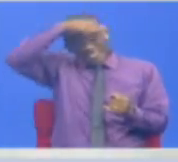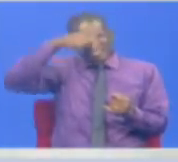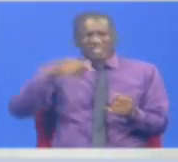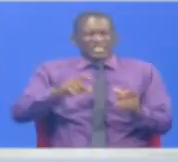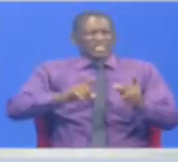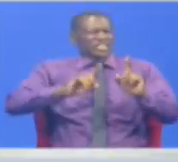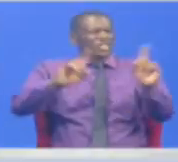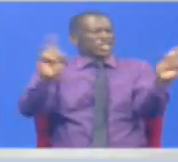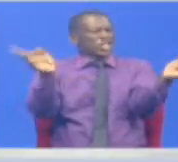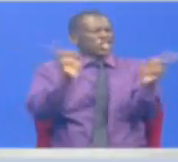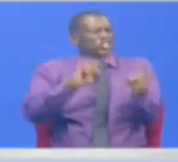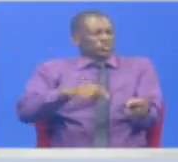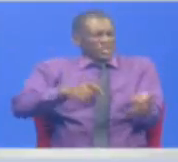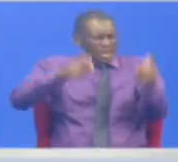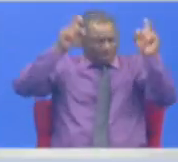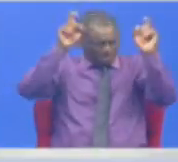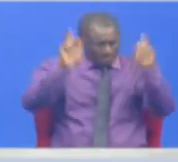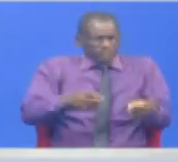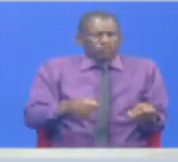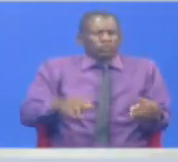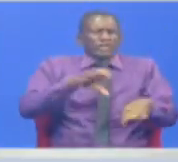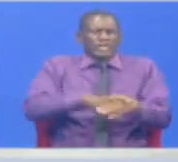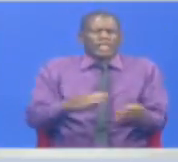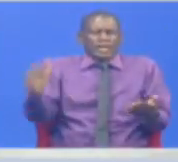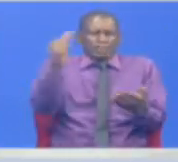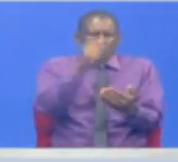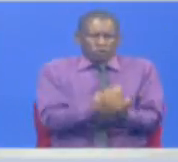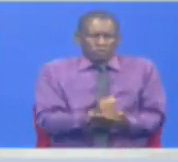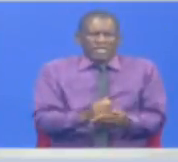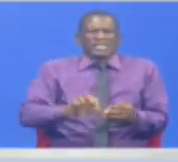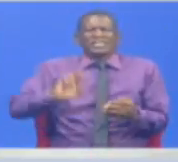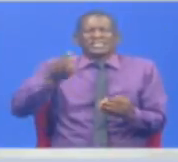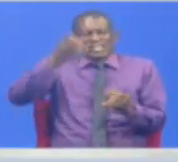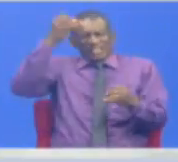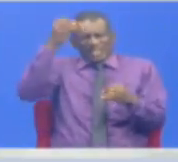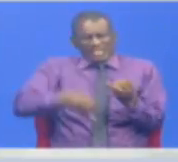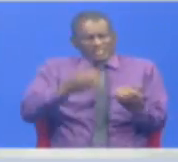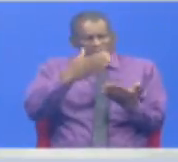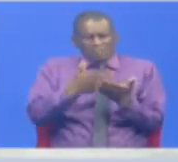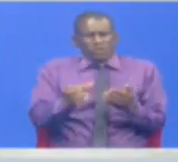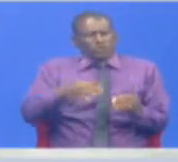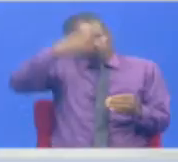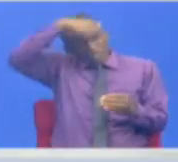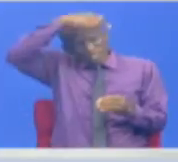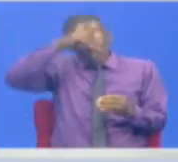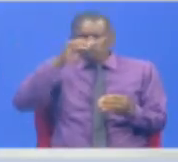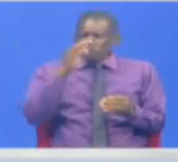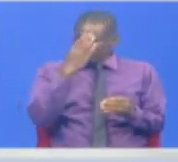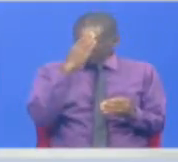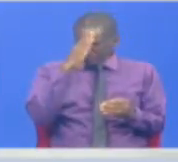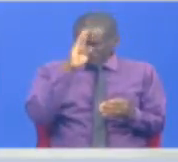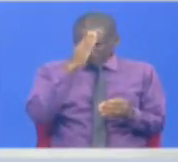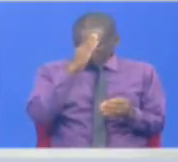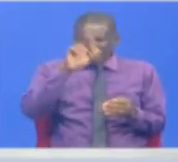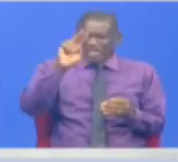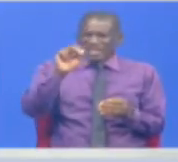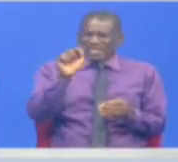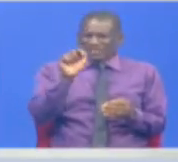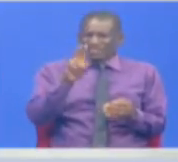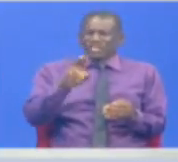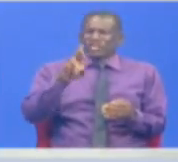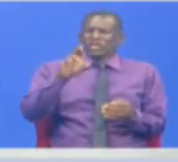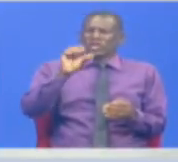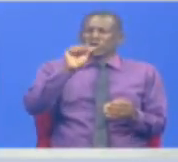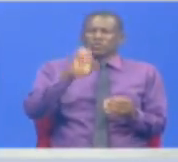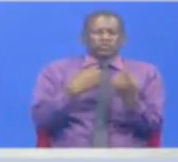longer a guarantee of employment. In our second and final part of Degree of Doubt, NTV's Rose Wangoi spoke